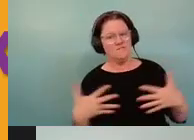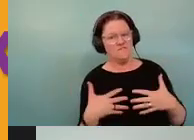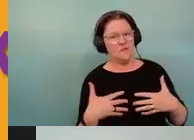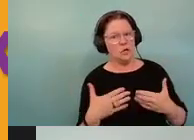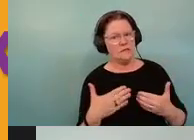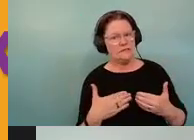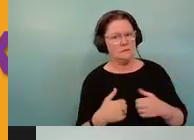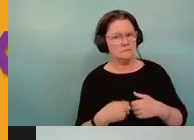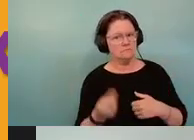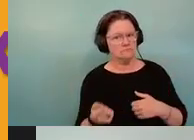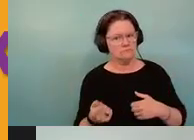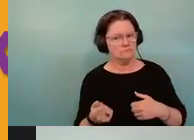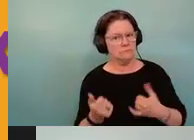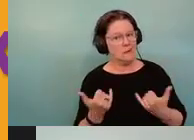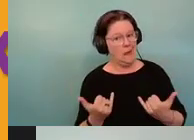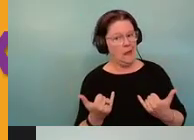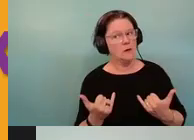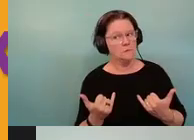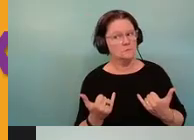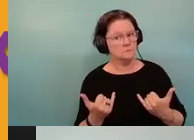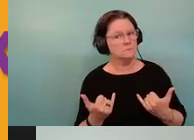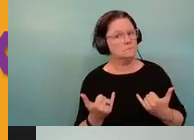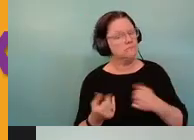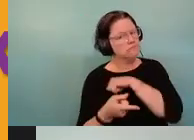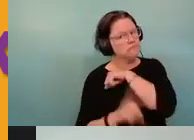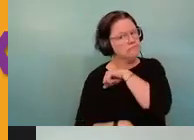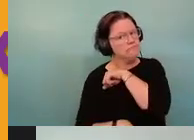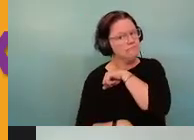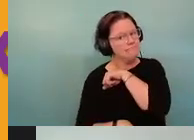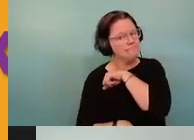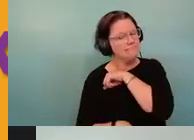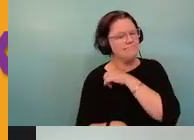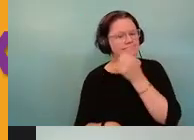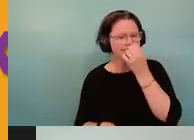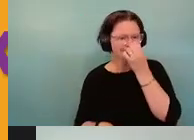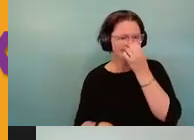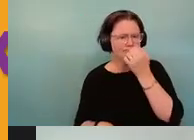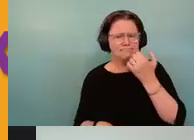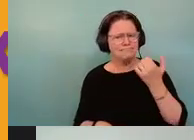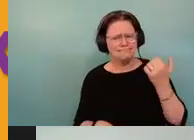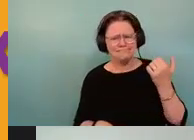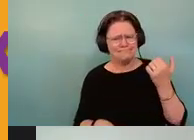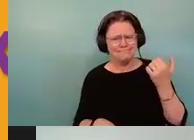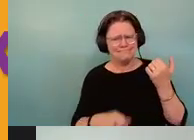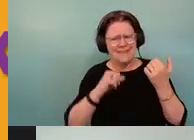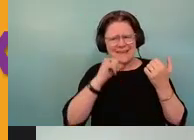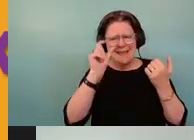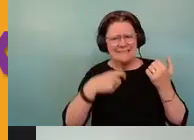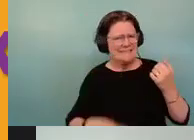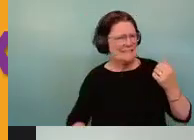move like right now, that there was going to be a consequence. So I didn't necessarily even need